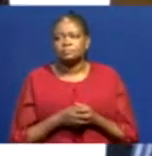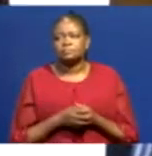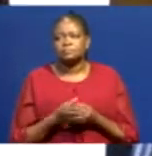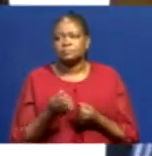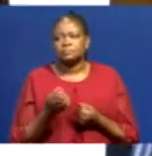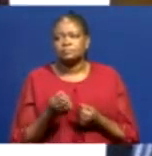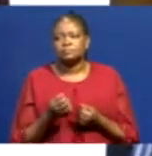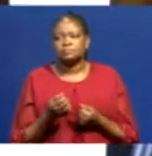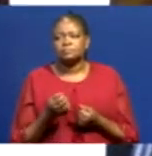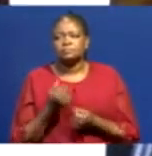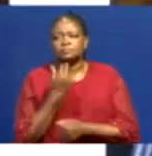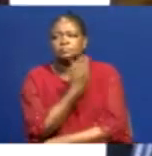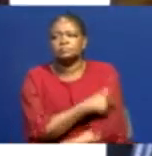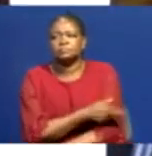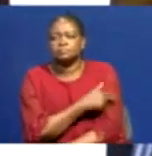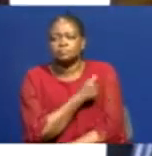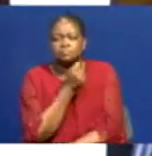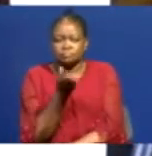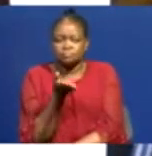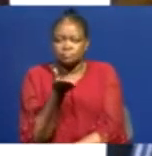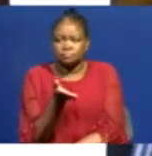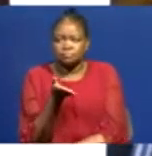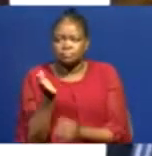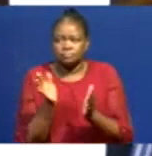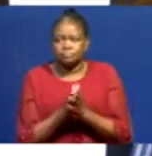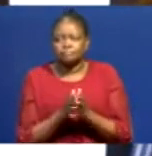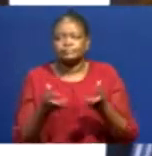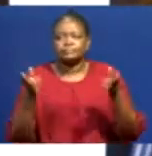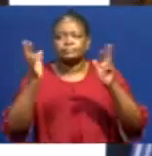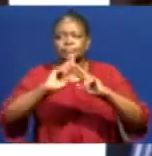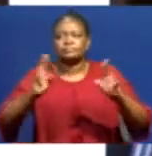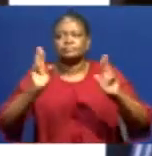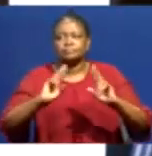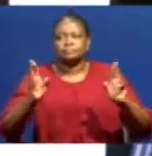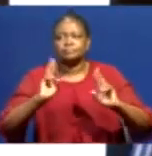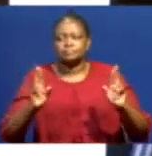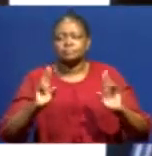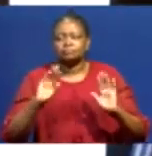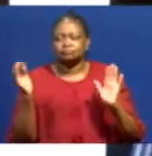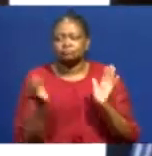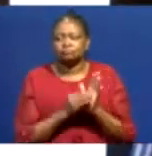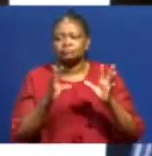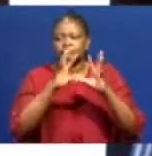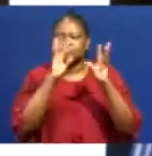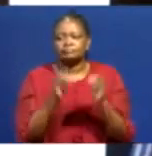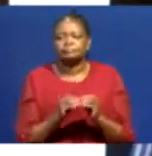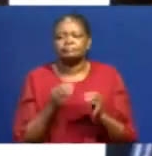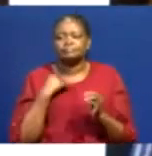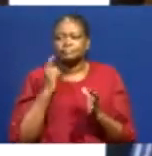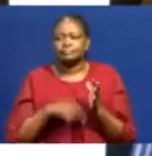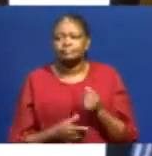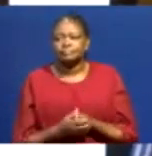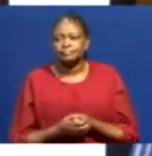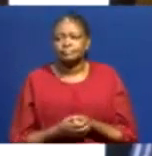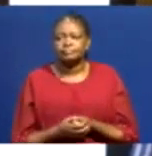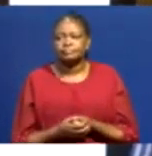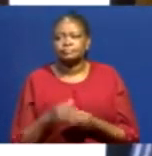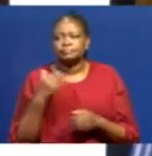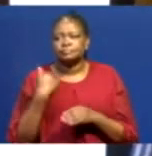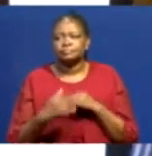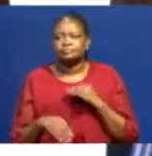medical complex in Siaya, and it is already part of it in the budget. We want to build a